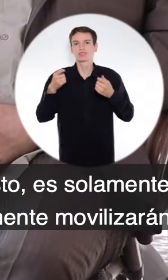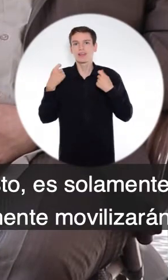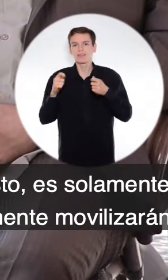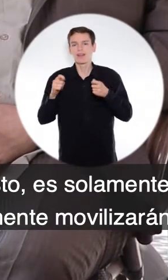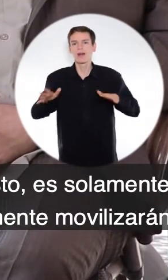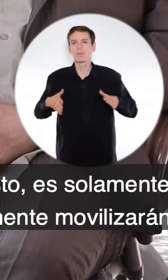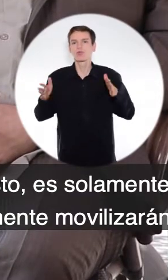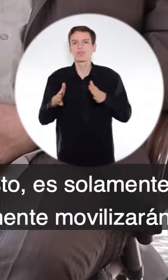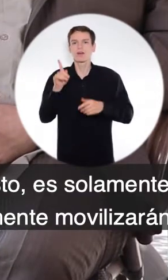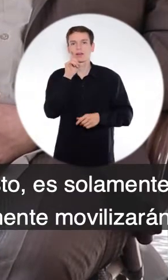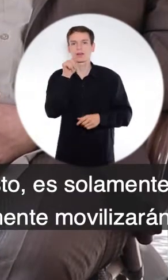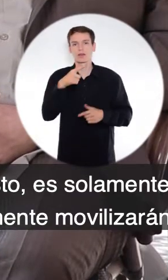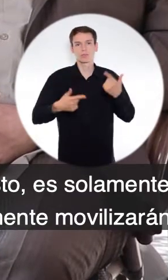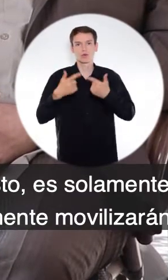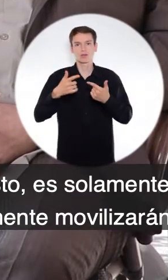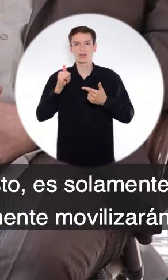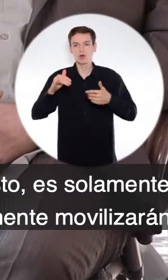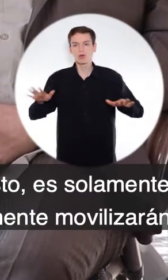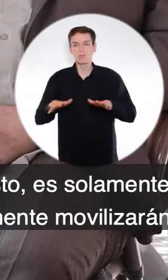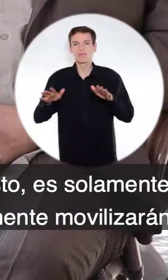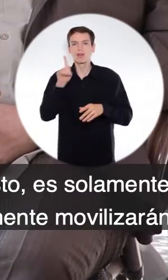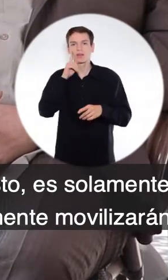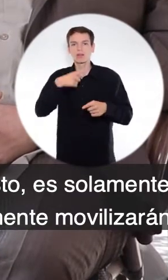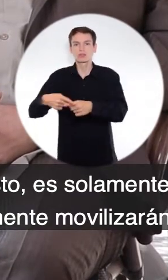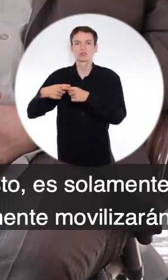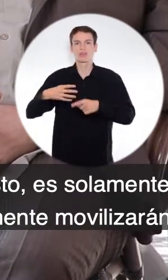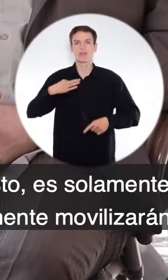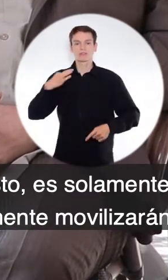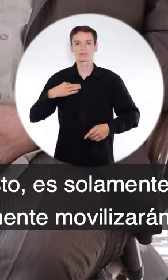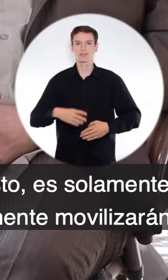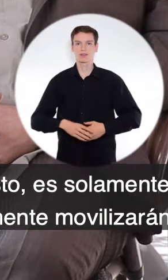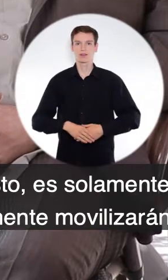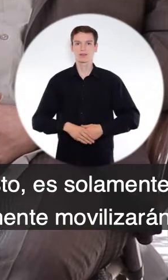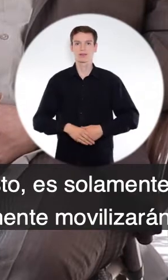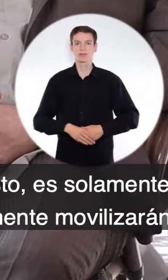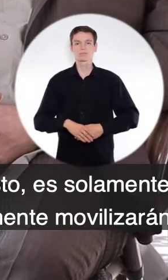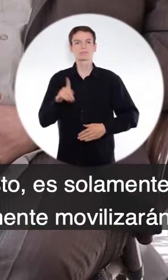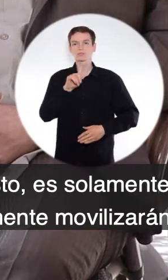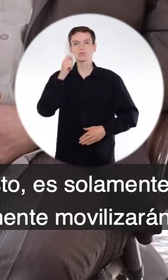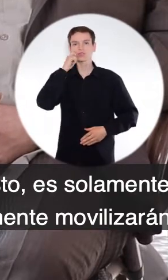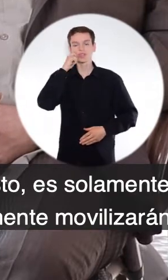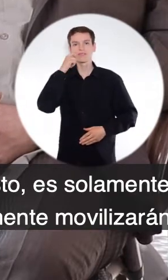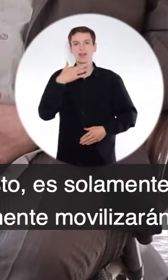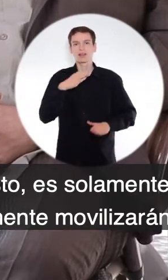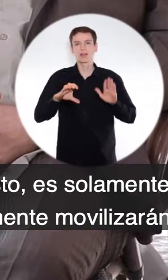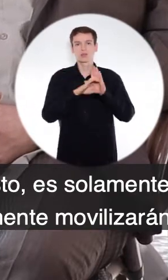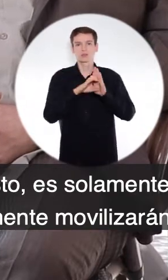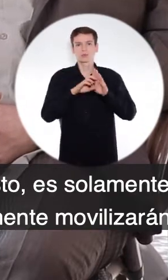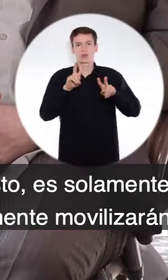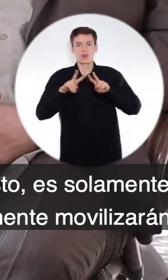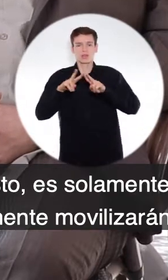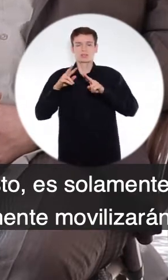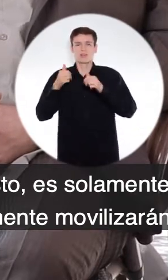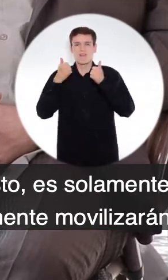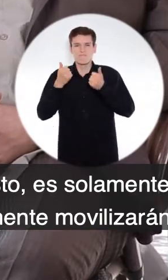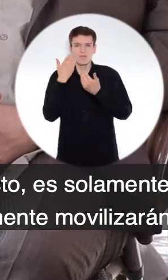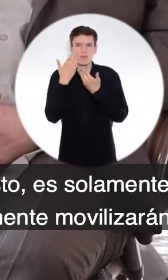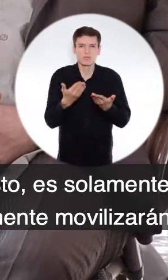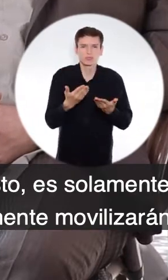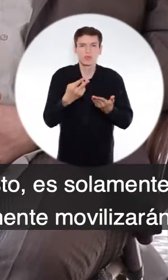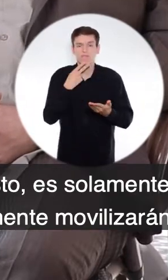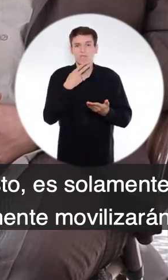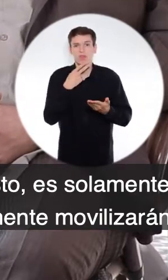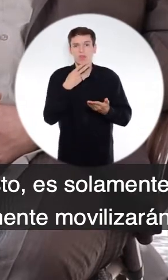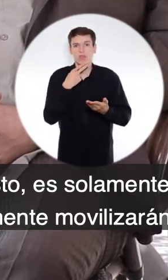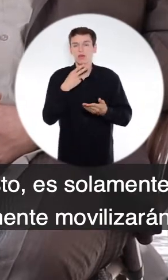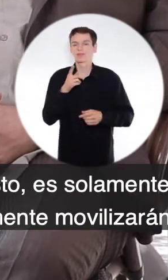welfare state, is just an opportunity to channel and catalyze social movements that